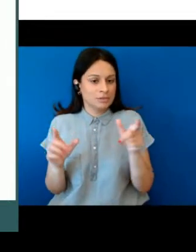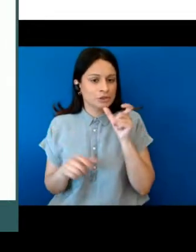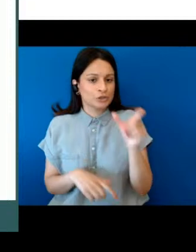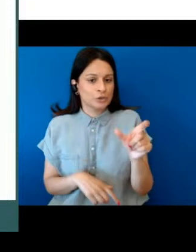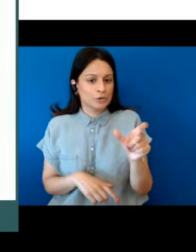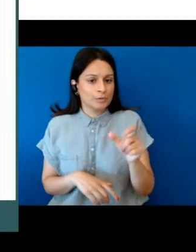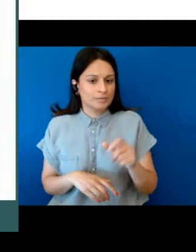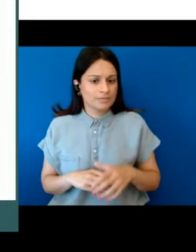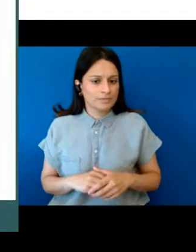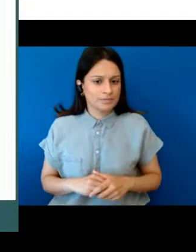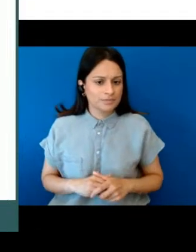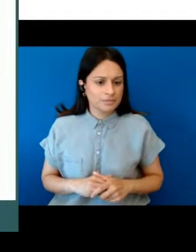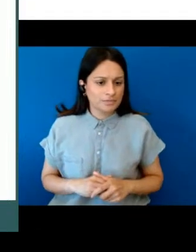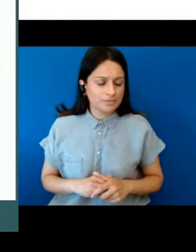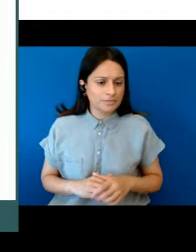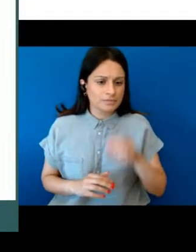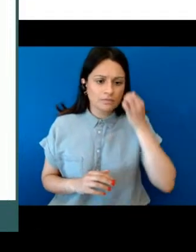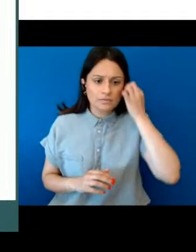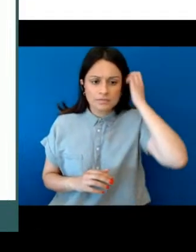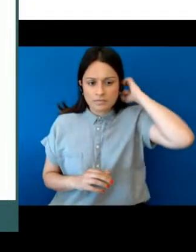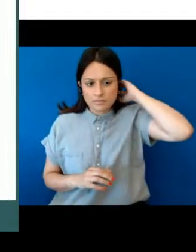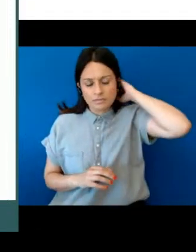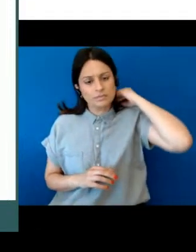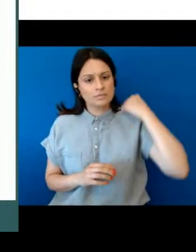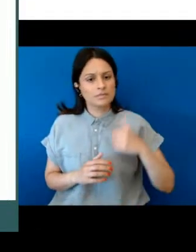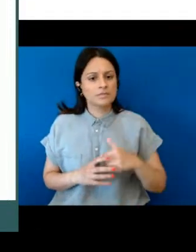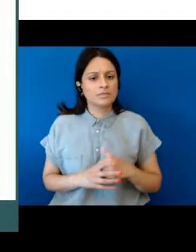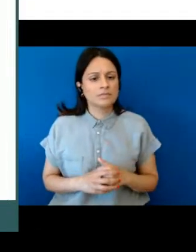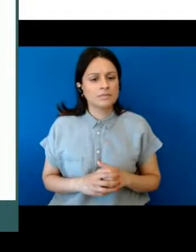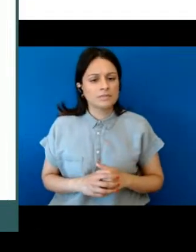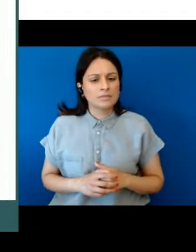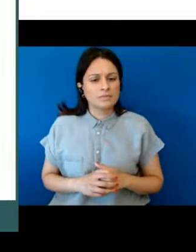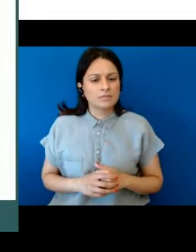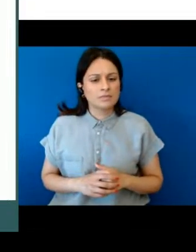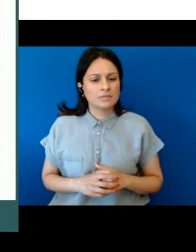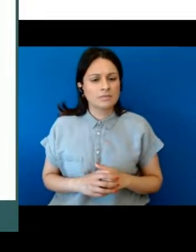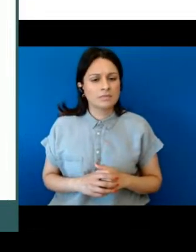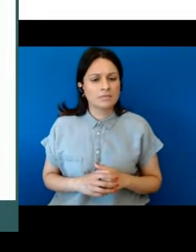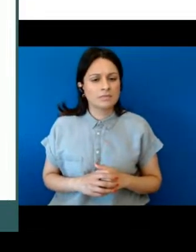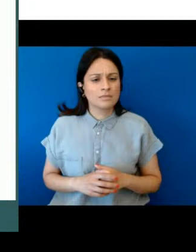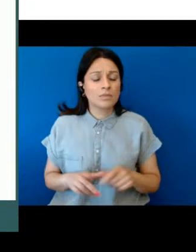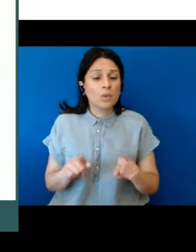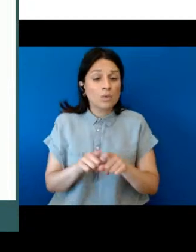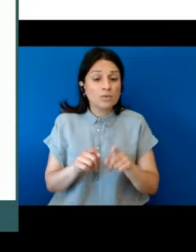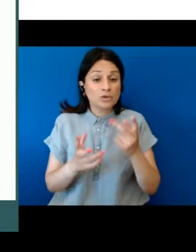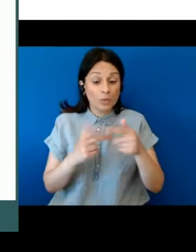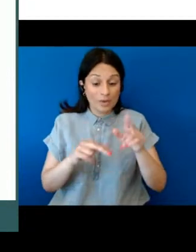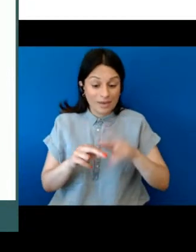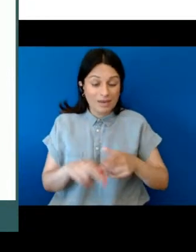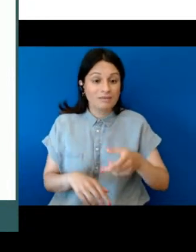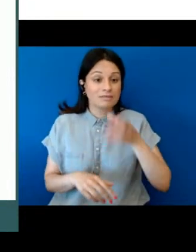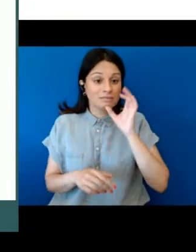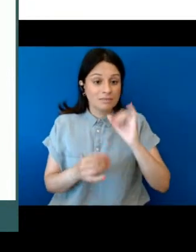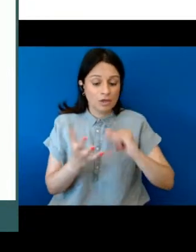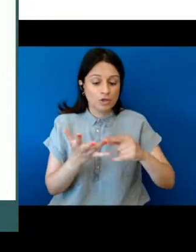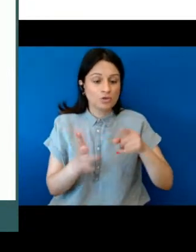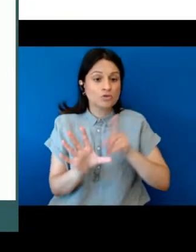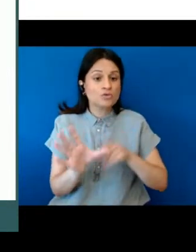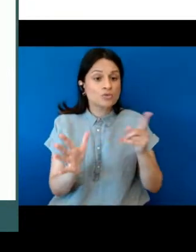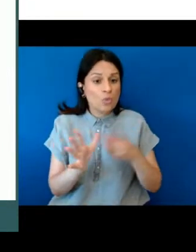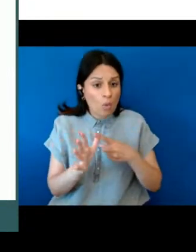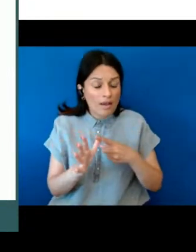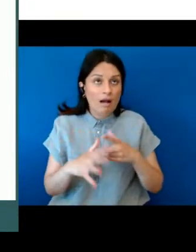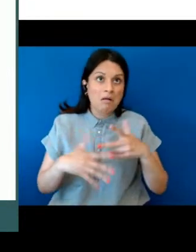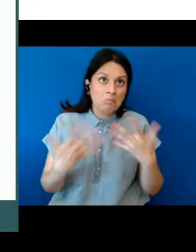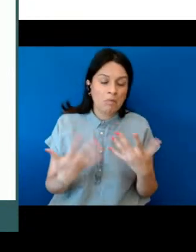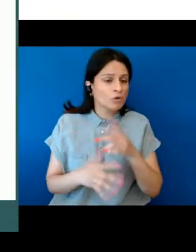and then you get some other ones of risk of cross-reactivity with soya, but they're not perfect. So, patients